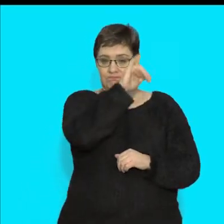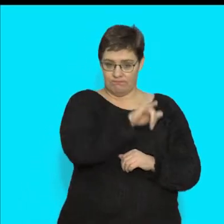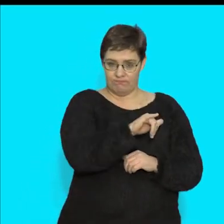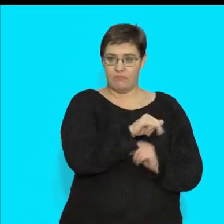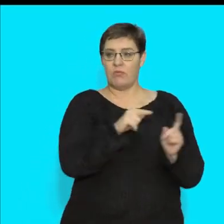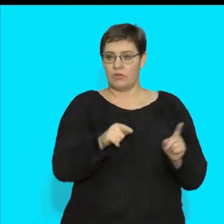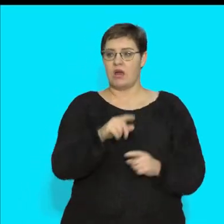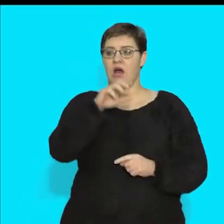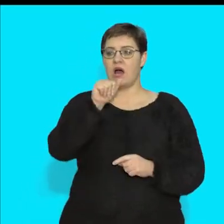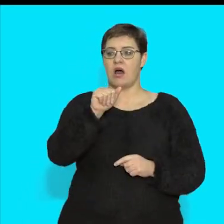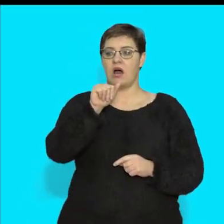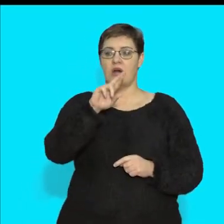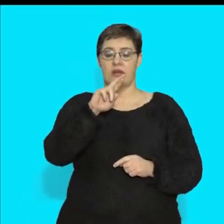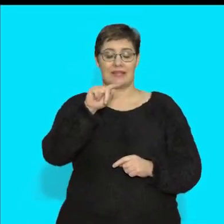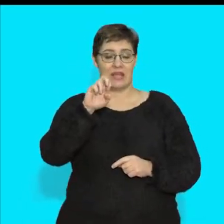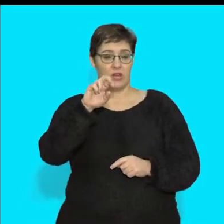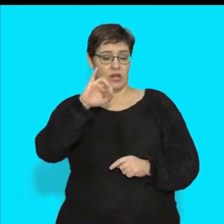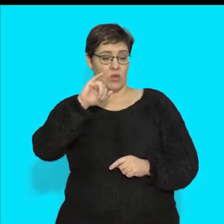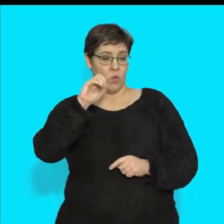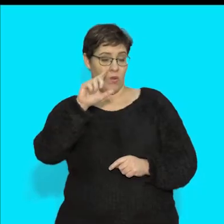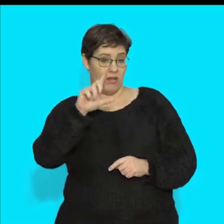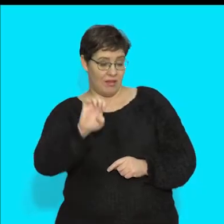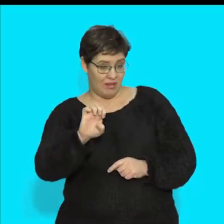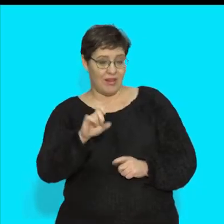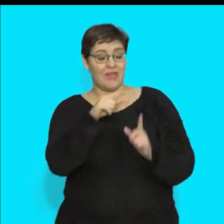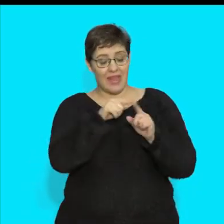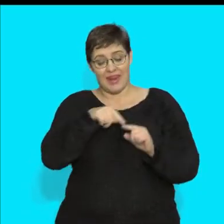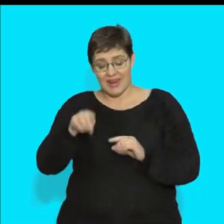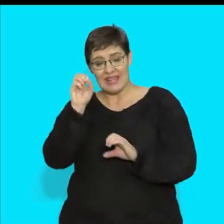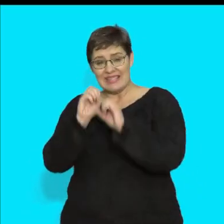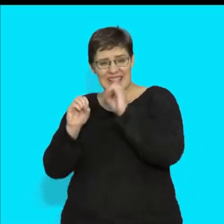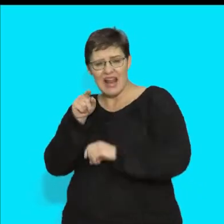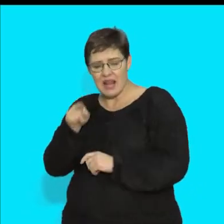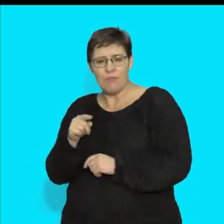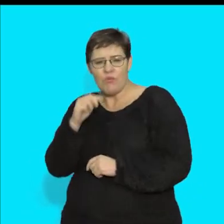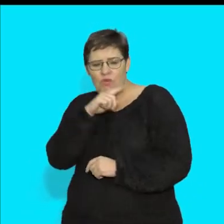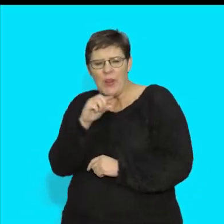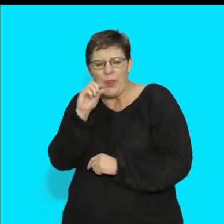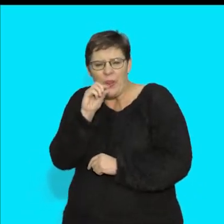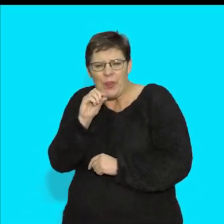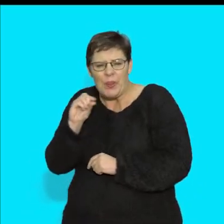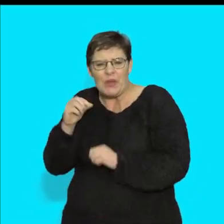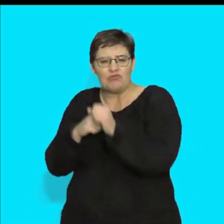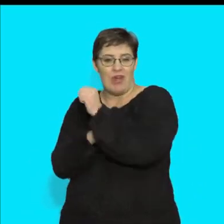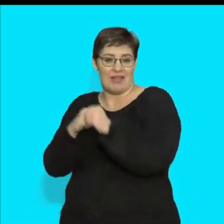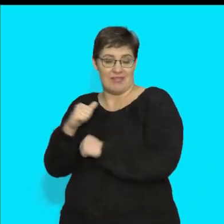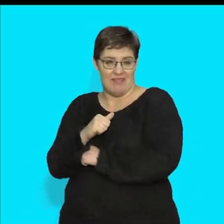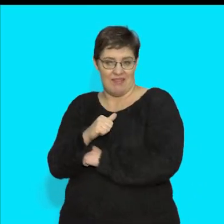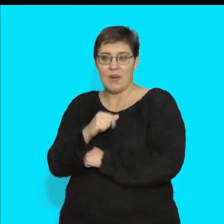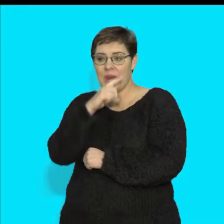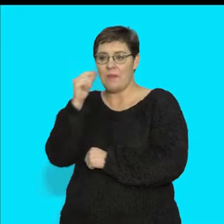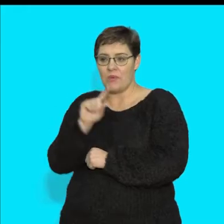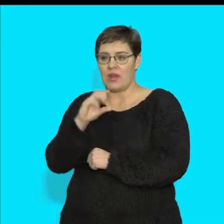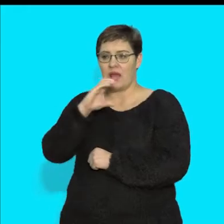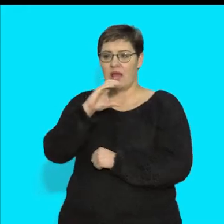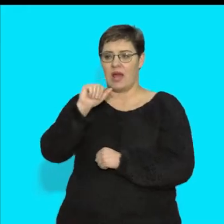arteriole, and eventually when it gets to the cells will be this really tiny structure that we call the capillary, and we'll